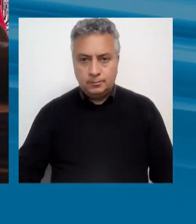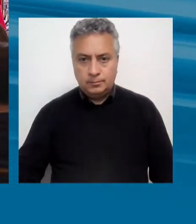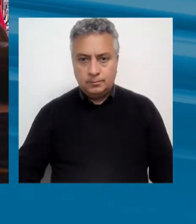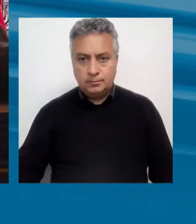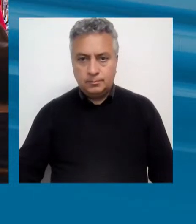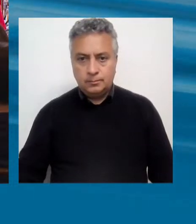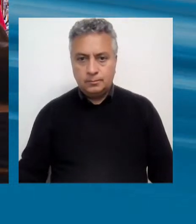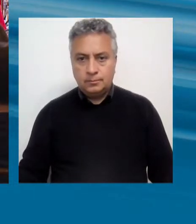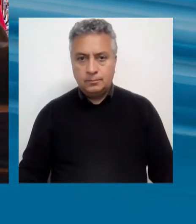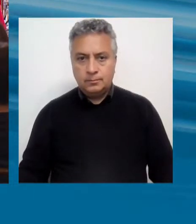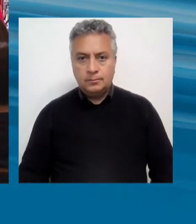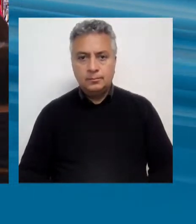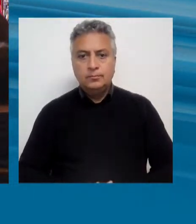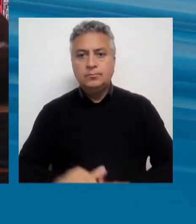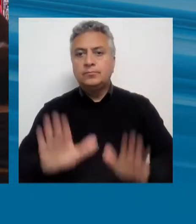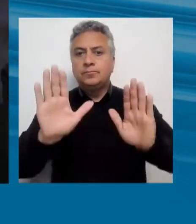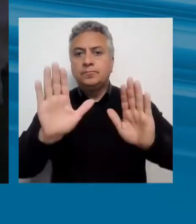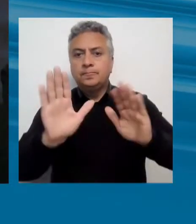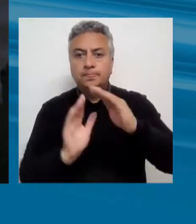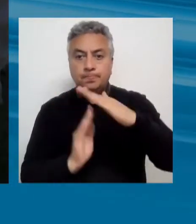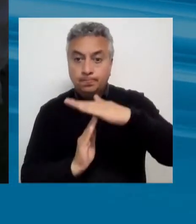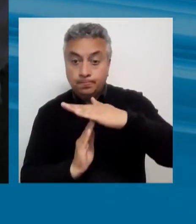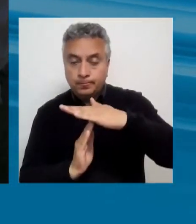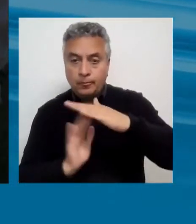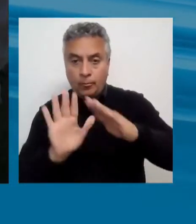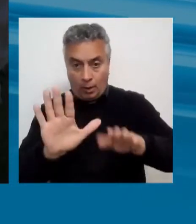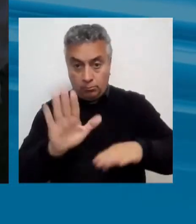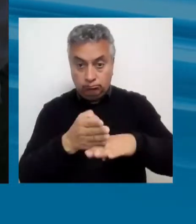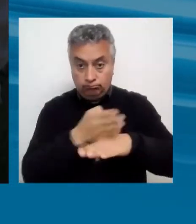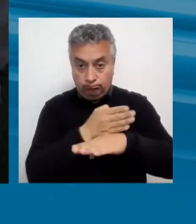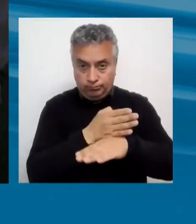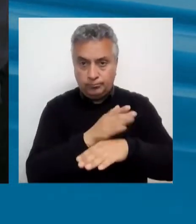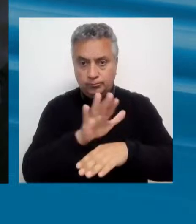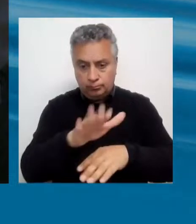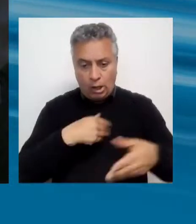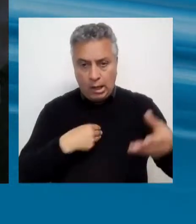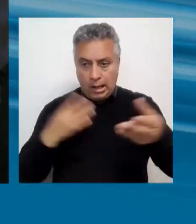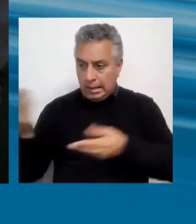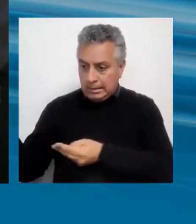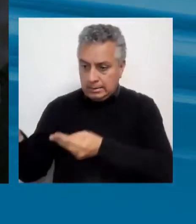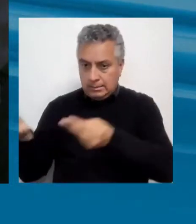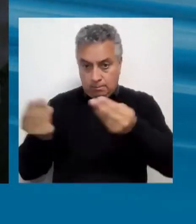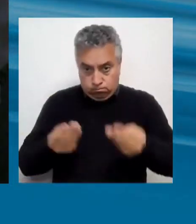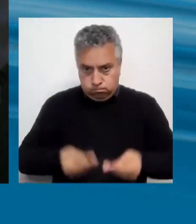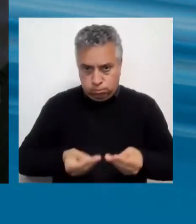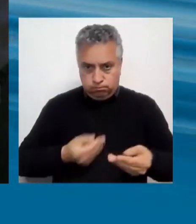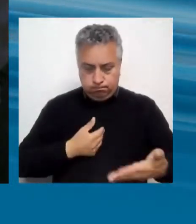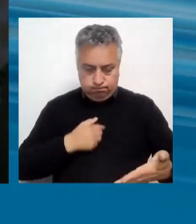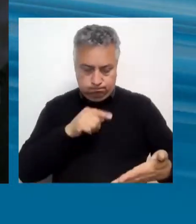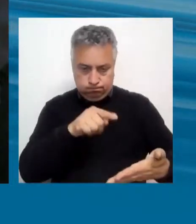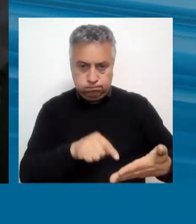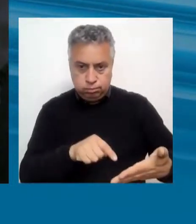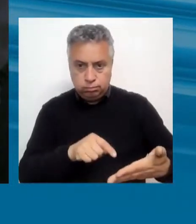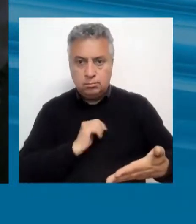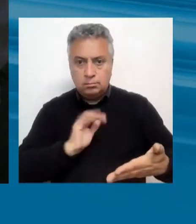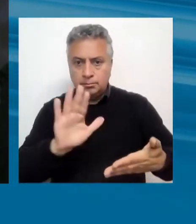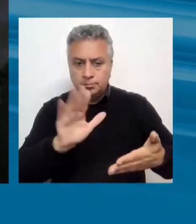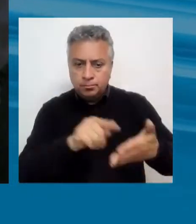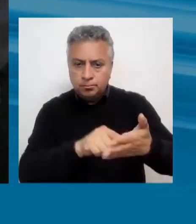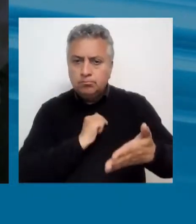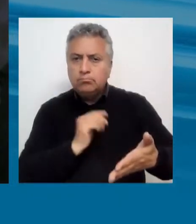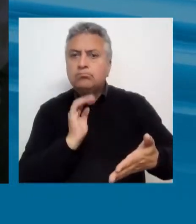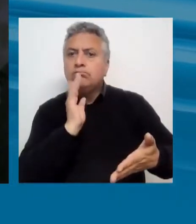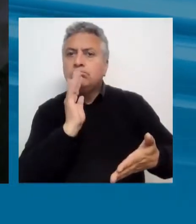Perdón un ratito, antes de eso. One second. Before that, I'd like to make a housekeeping. Oh, sorry, he corrects